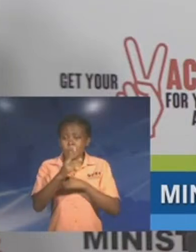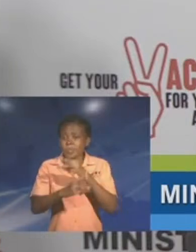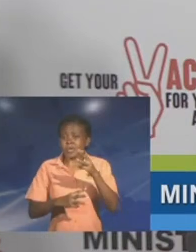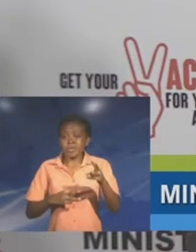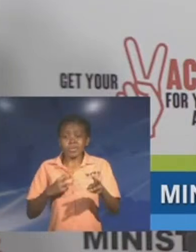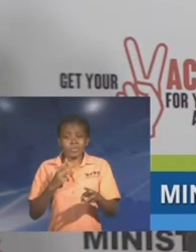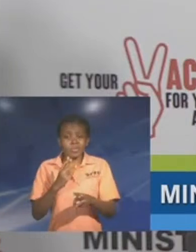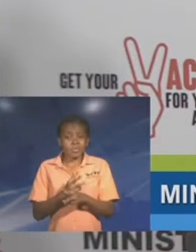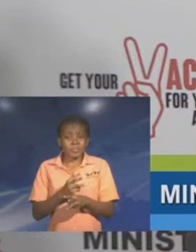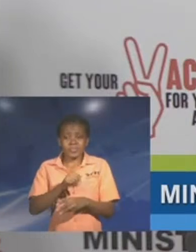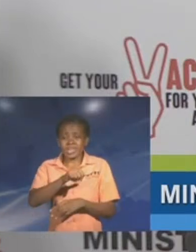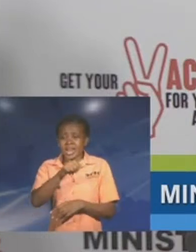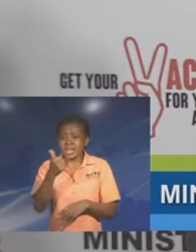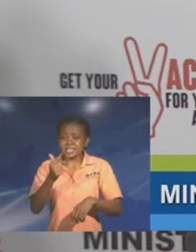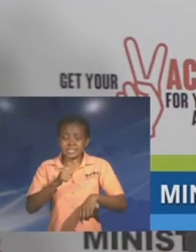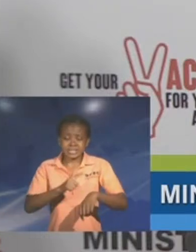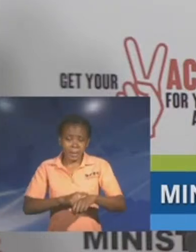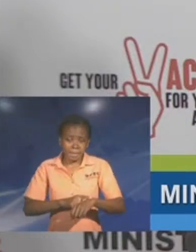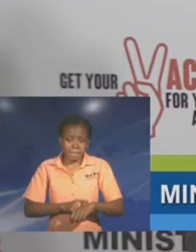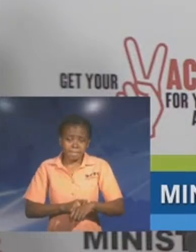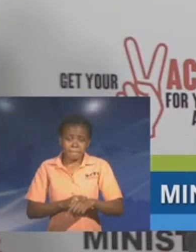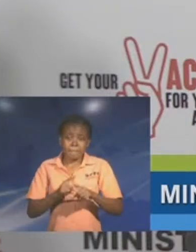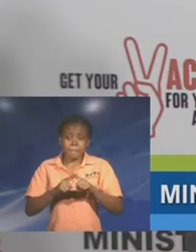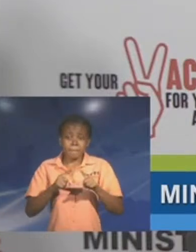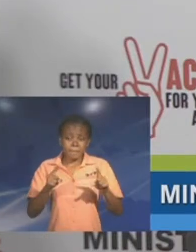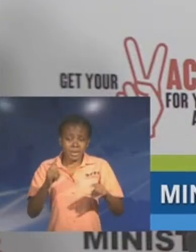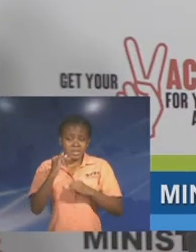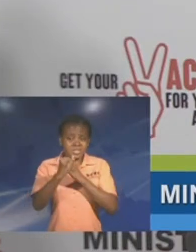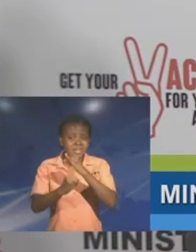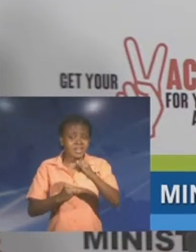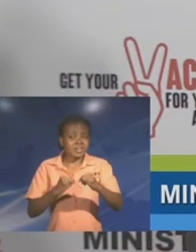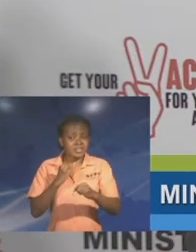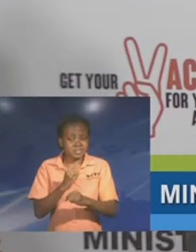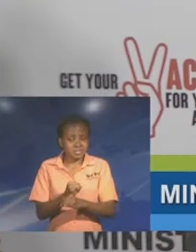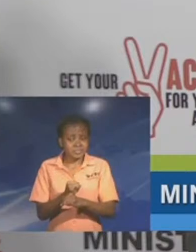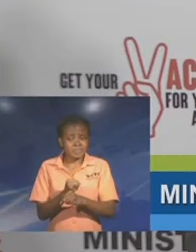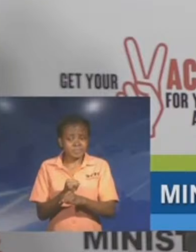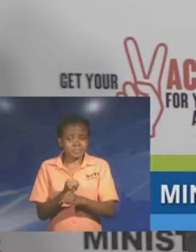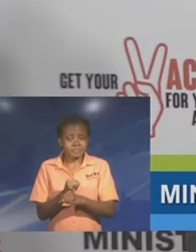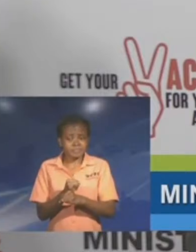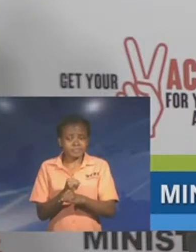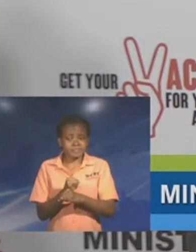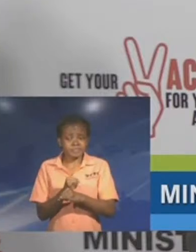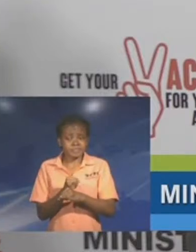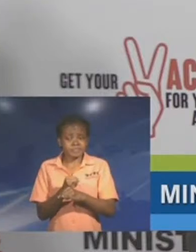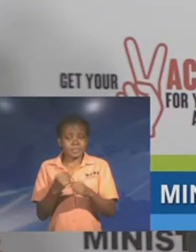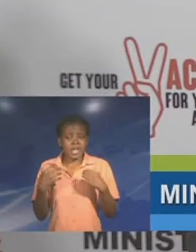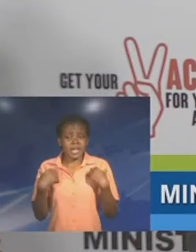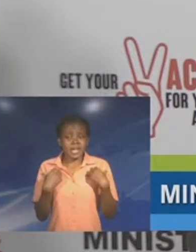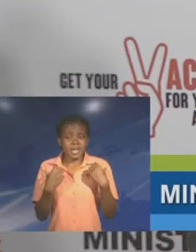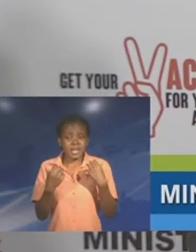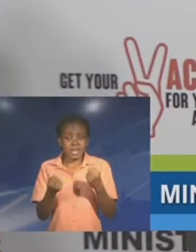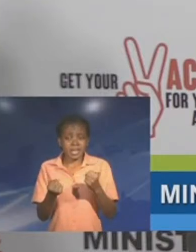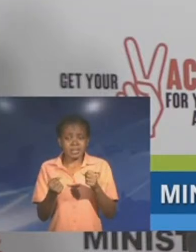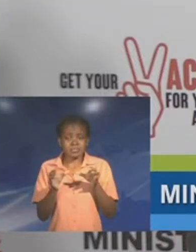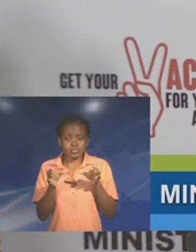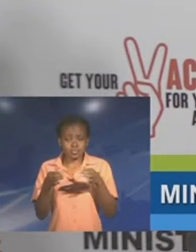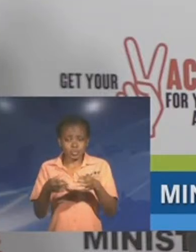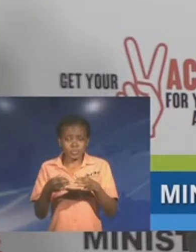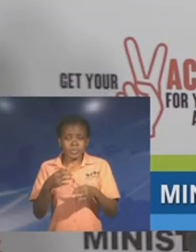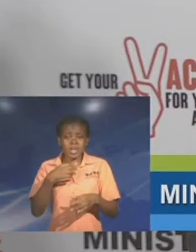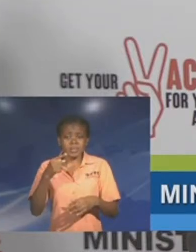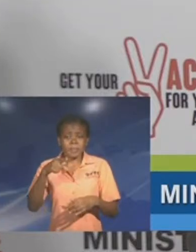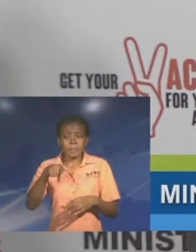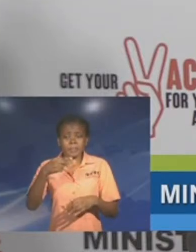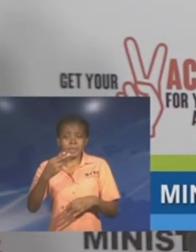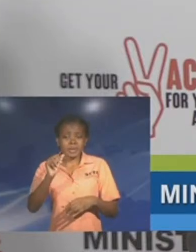in time. What the International Health Regulation Network does, and the PAHO WHO, is that they will look at these diseases in terms